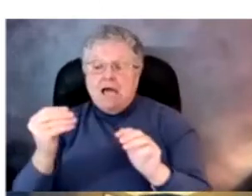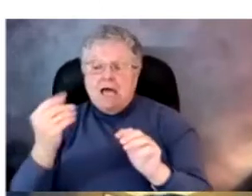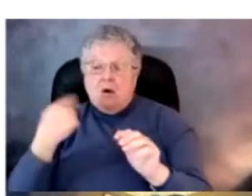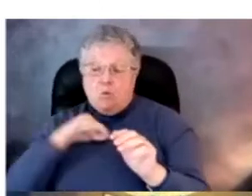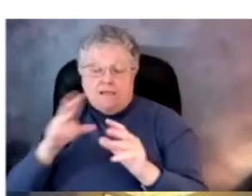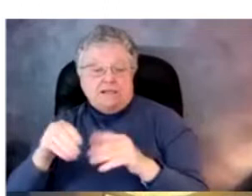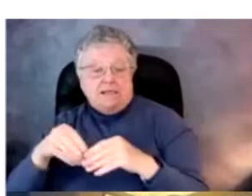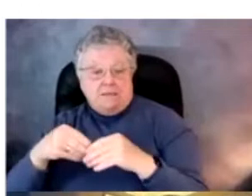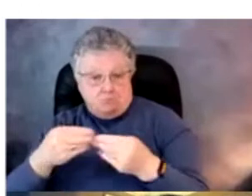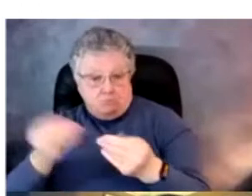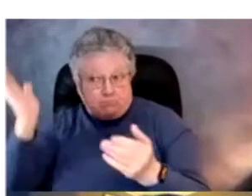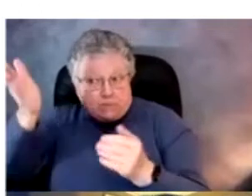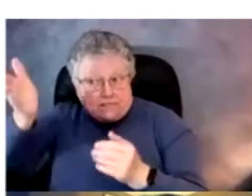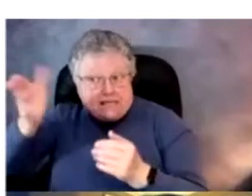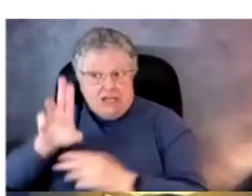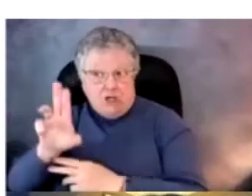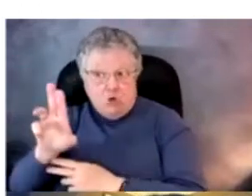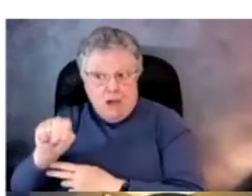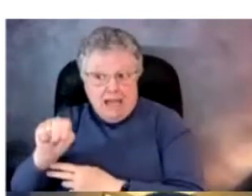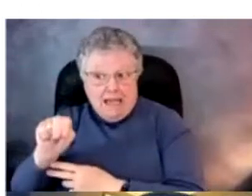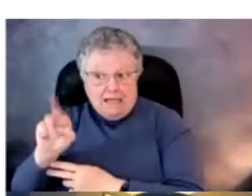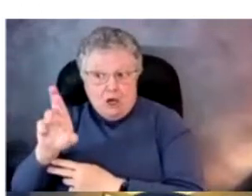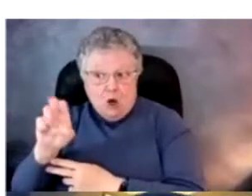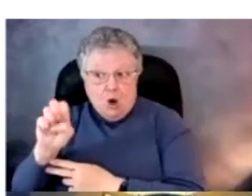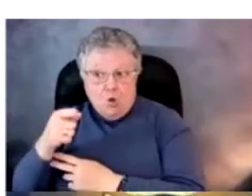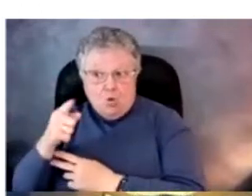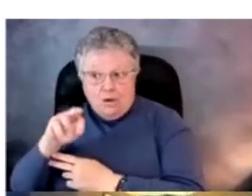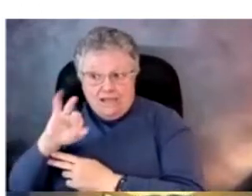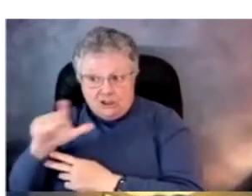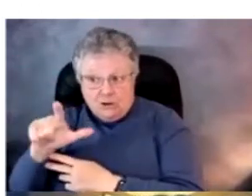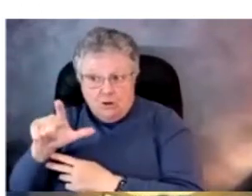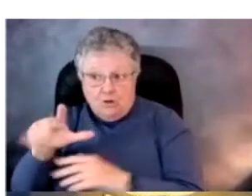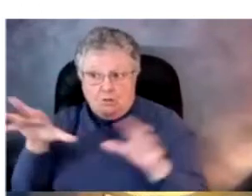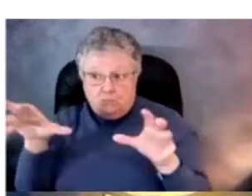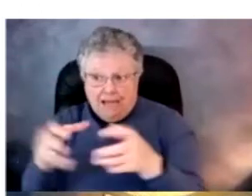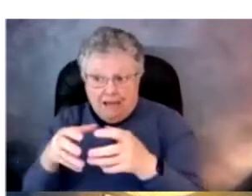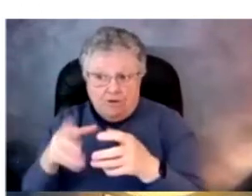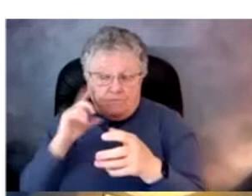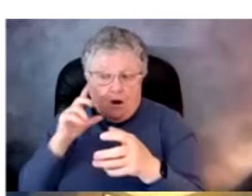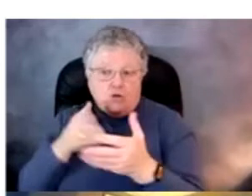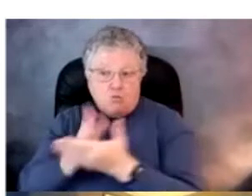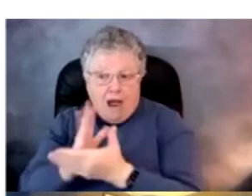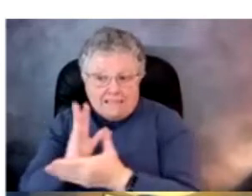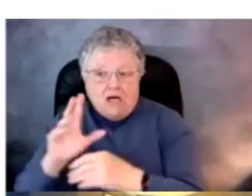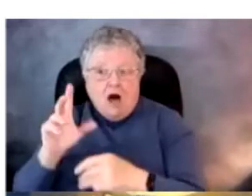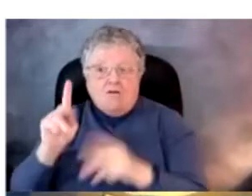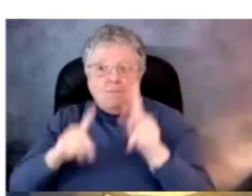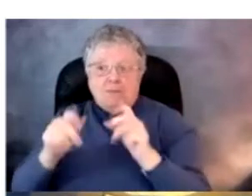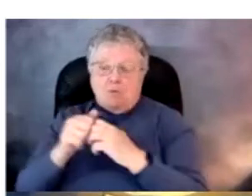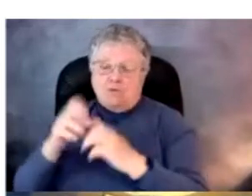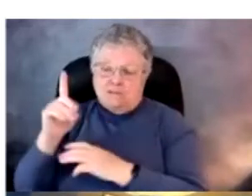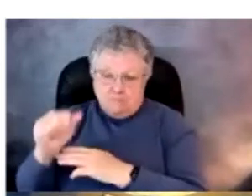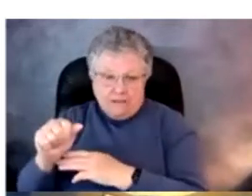United Nations regional consultation of the Committee on the Rights of Persons with Disability, and presented public comments also